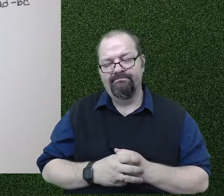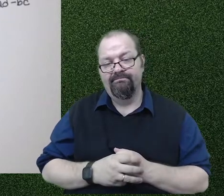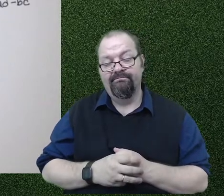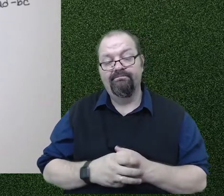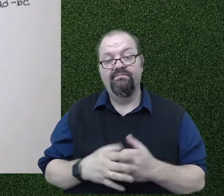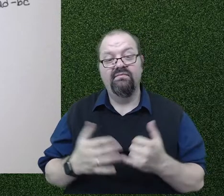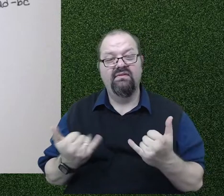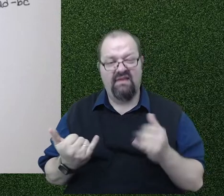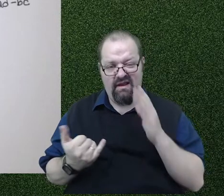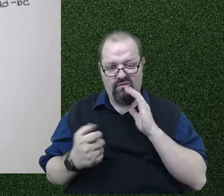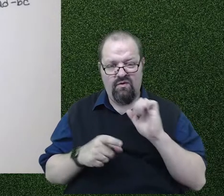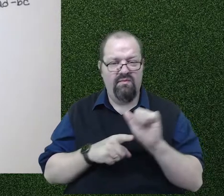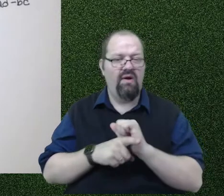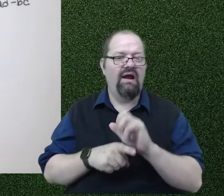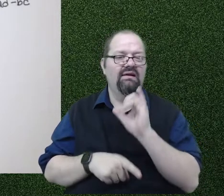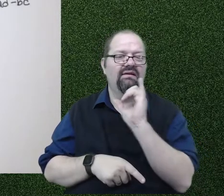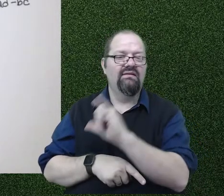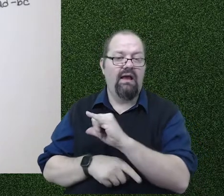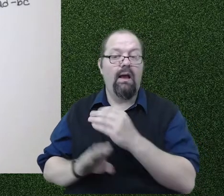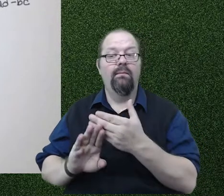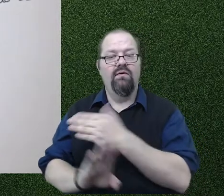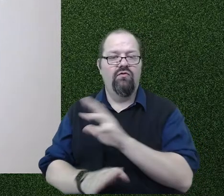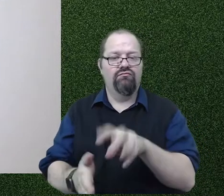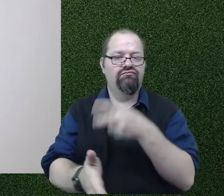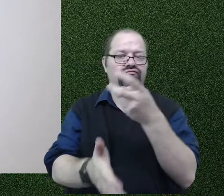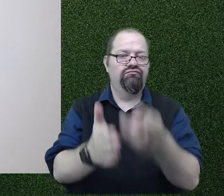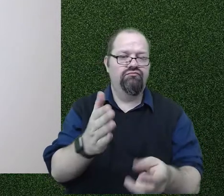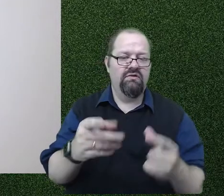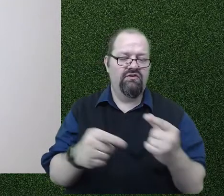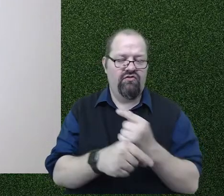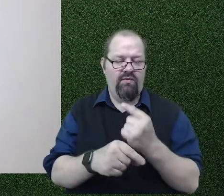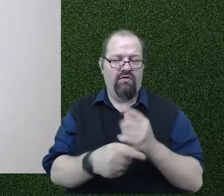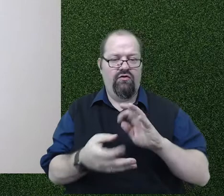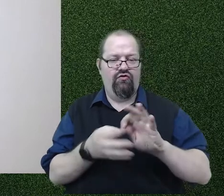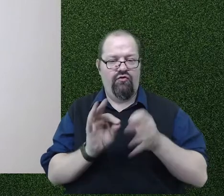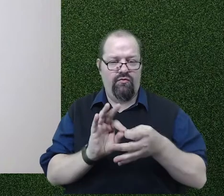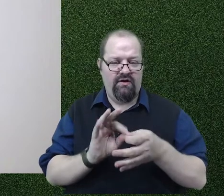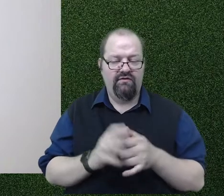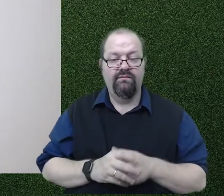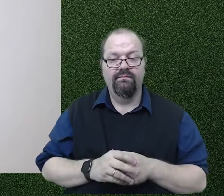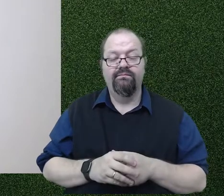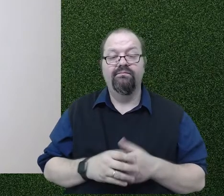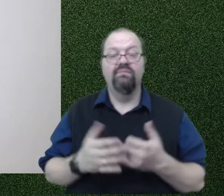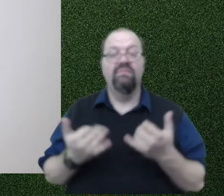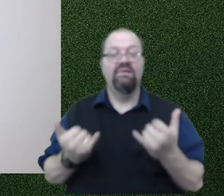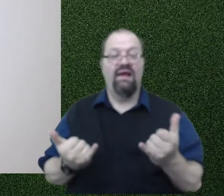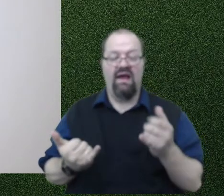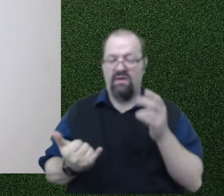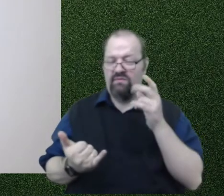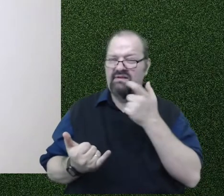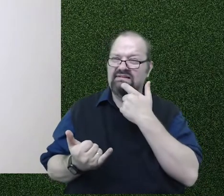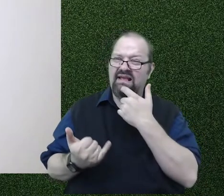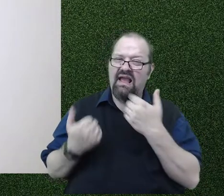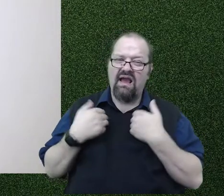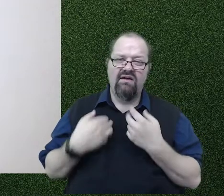So let's practice before we get into the geometric interpretation. Let's say I've got two vectors.